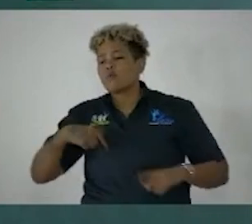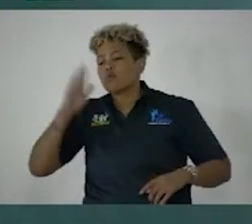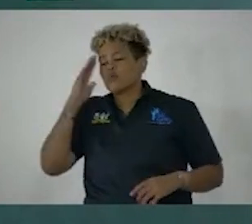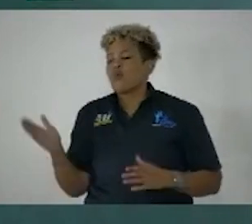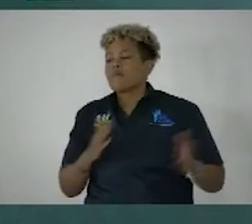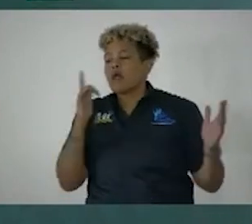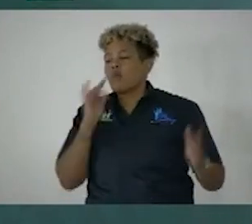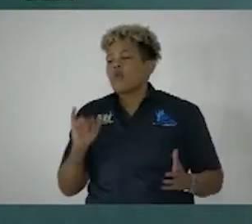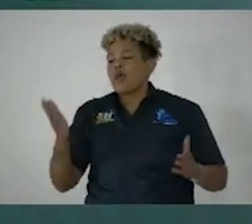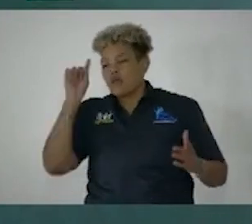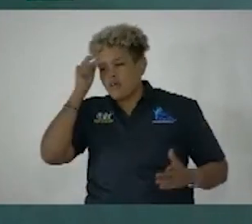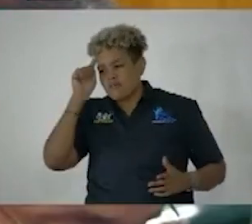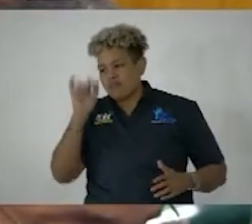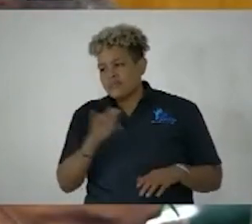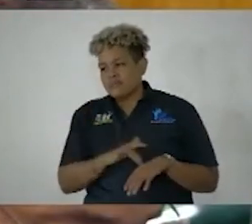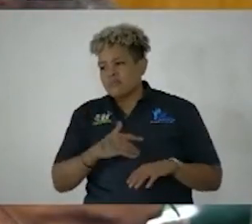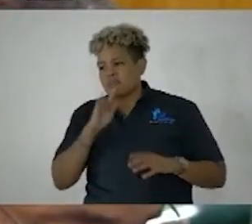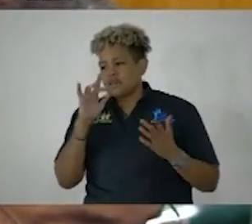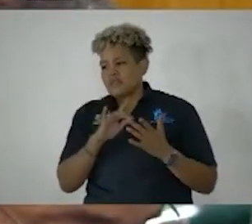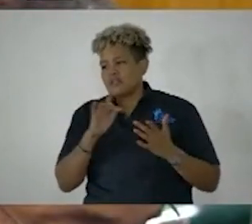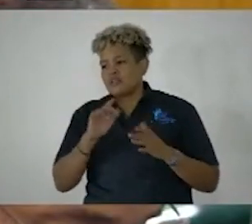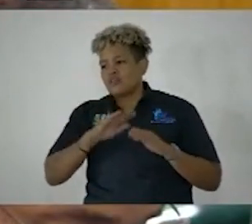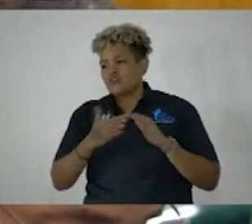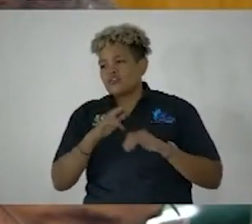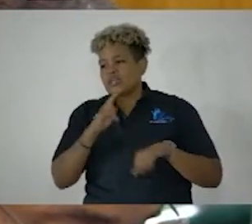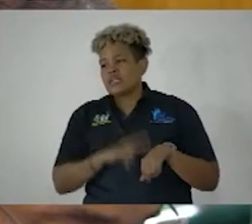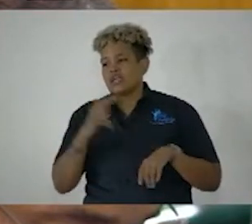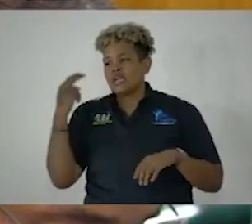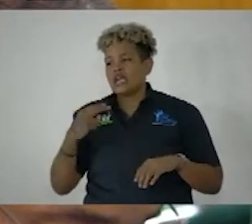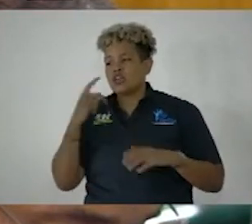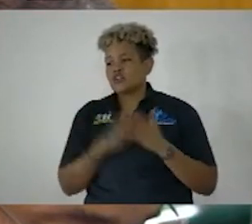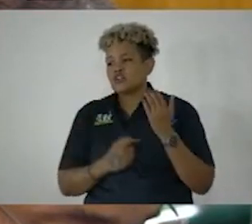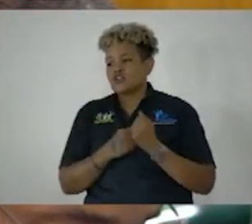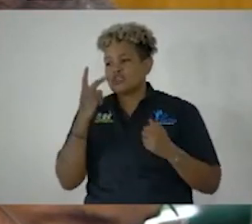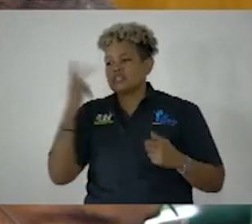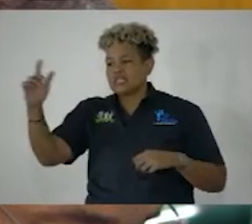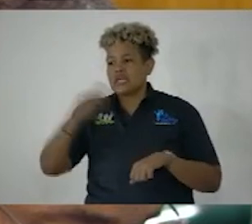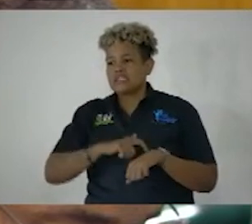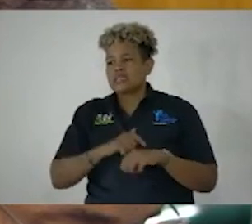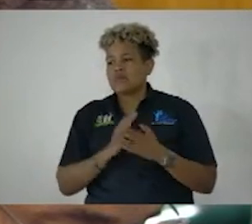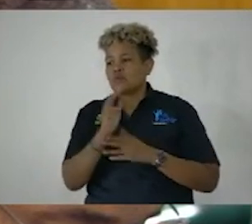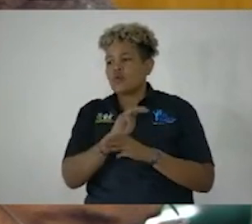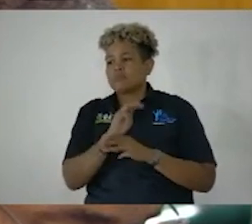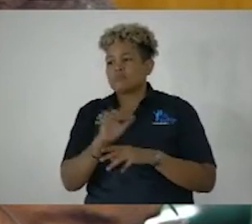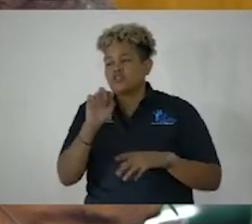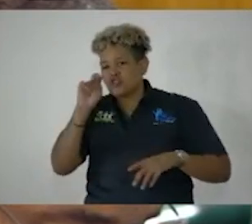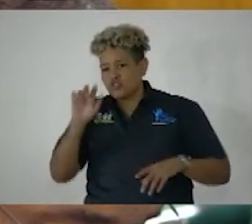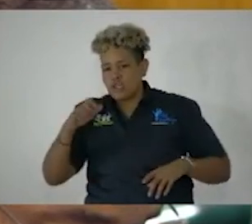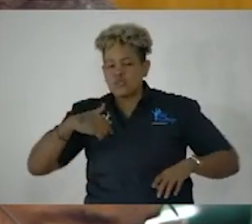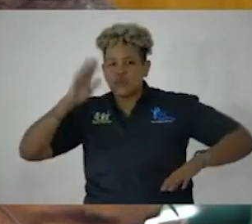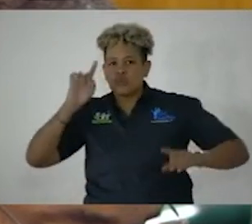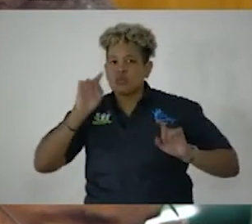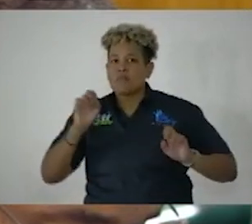plans are of the government for that space? Well, I'll have to contact the Jamaica National Heritage Trust to see what their timeline is through Minister Grange, and we'll definitely